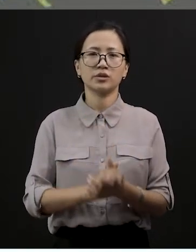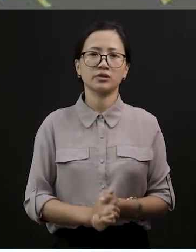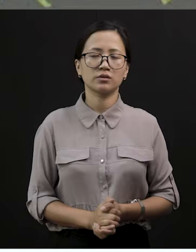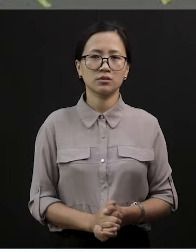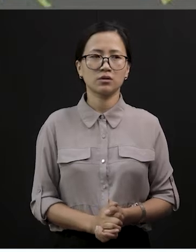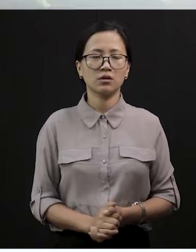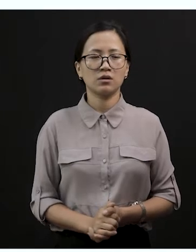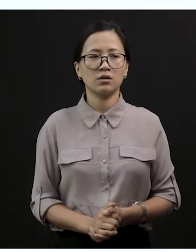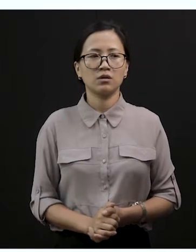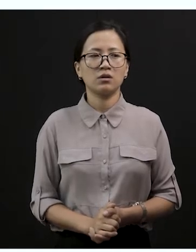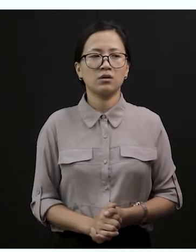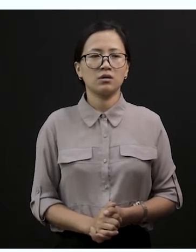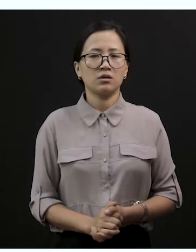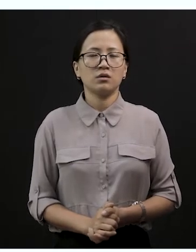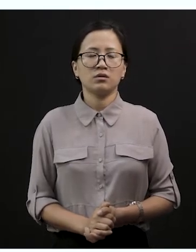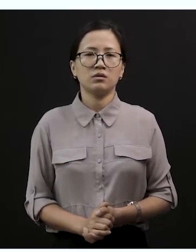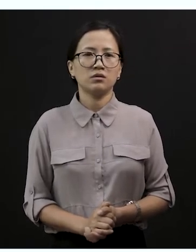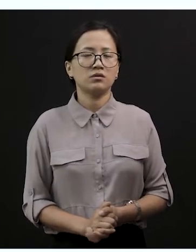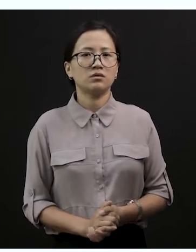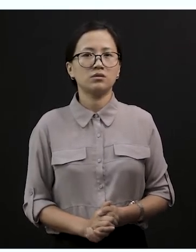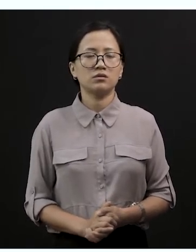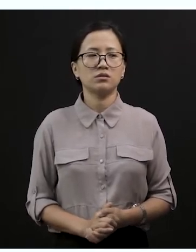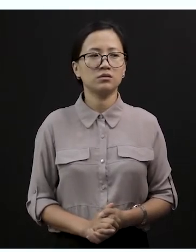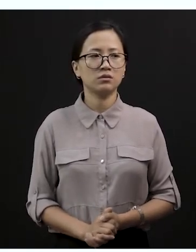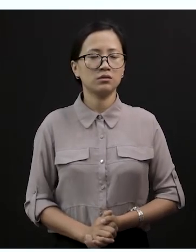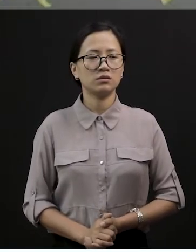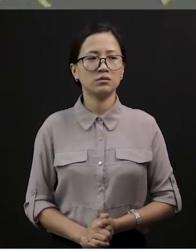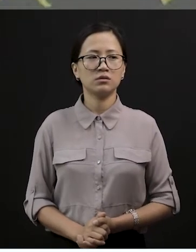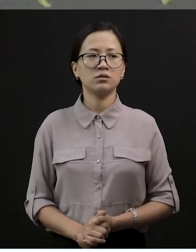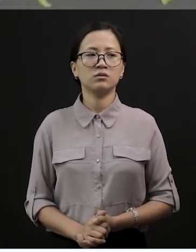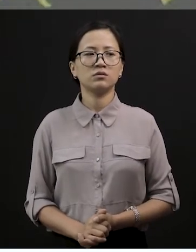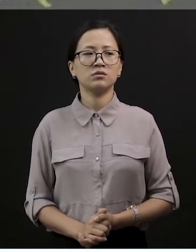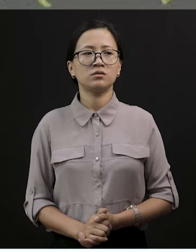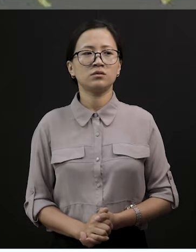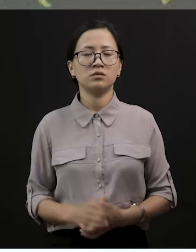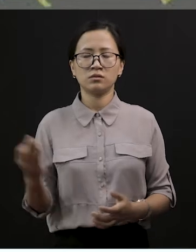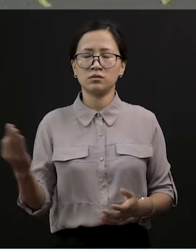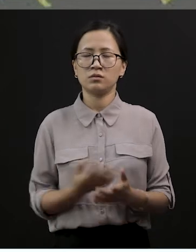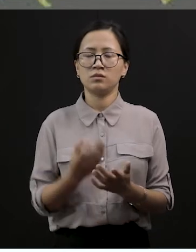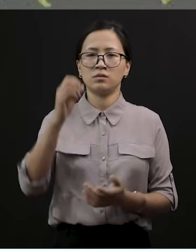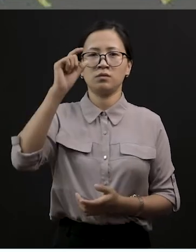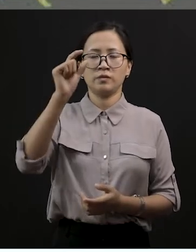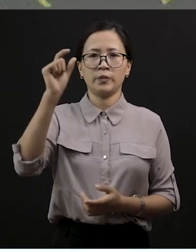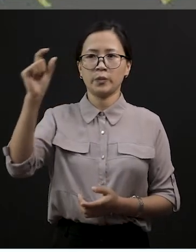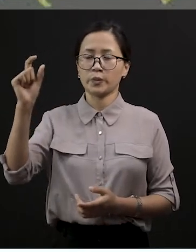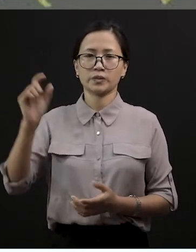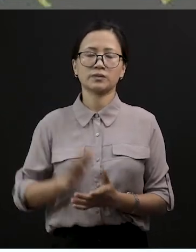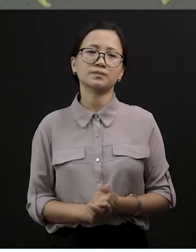D-R-A-G, drag. Okay, now these are the new words. These are